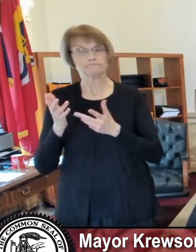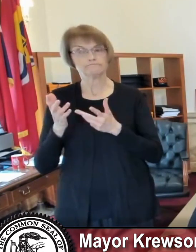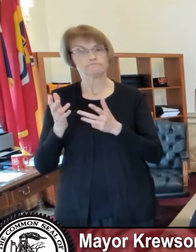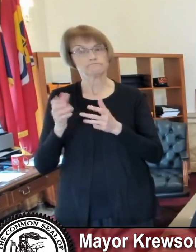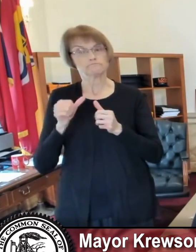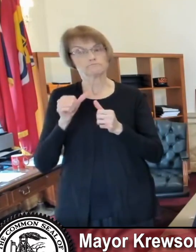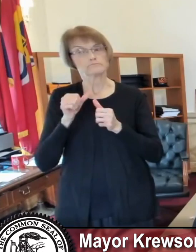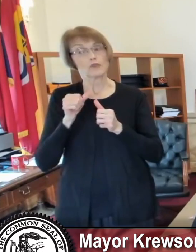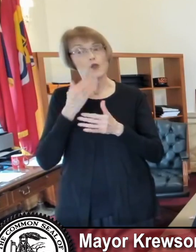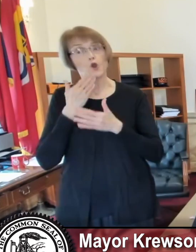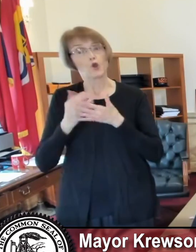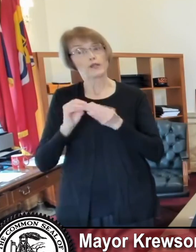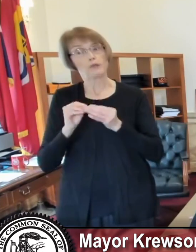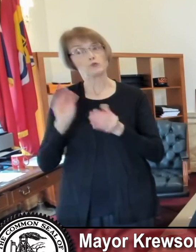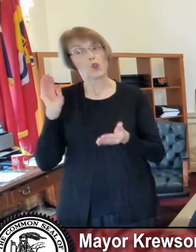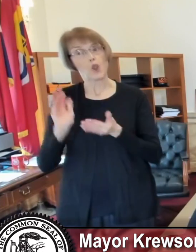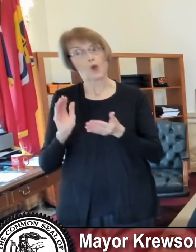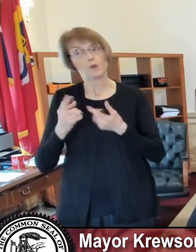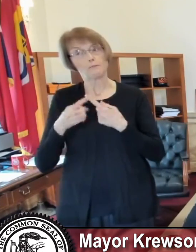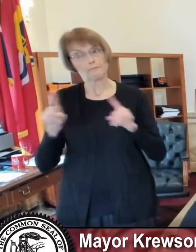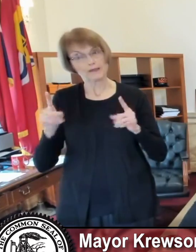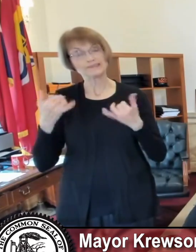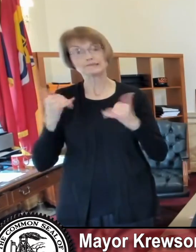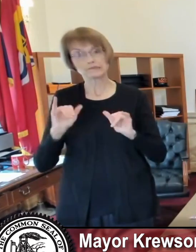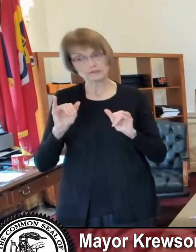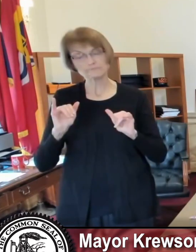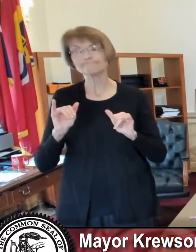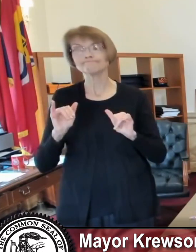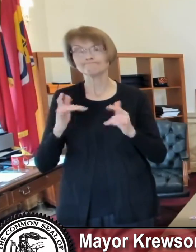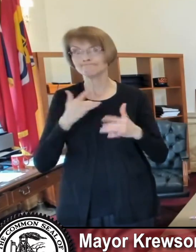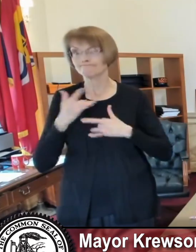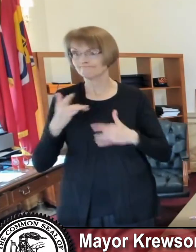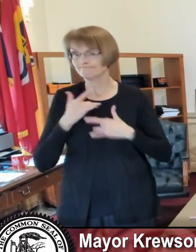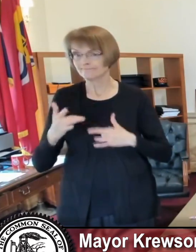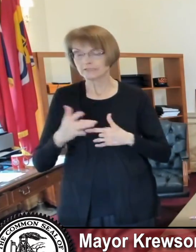remain good, but still concerning.